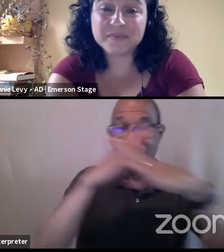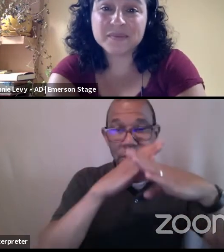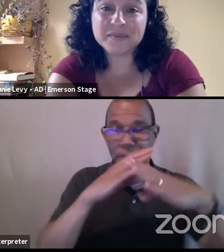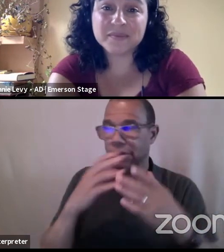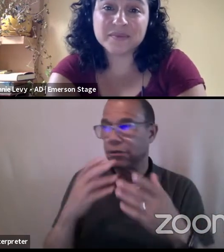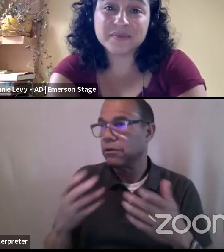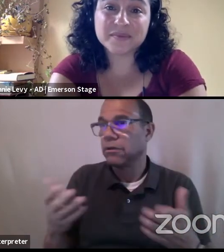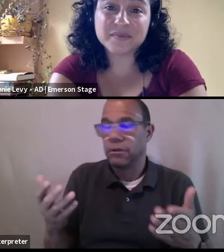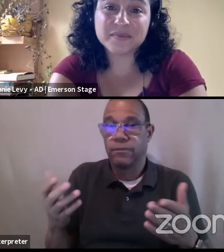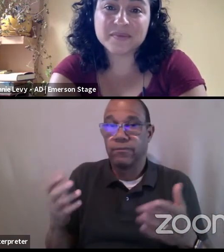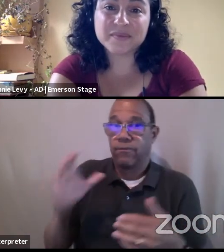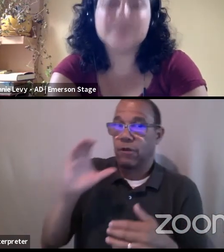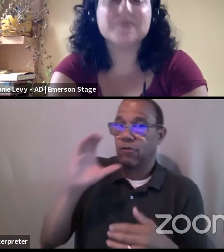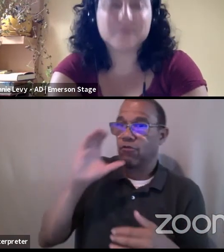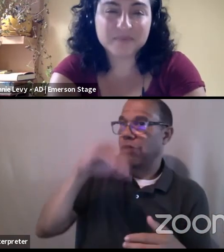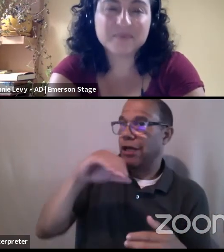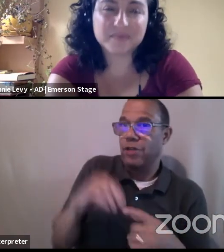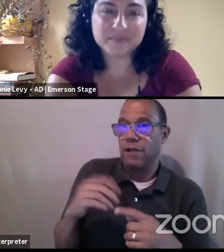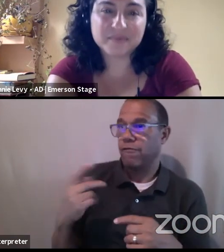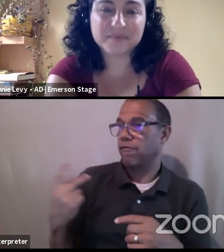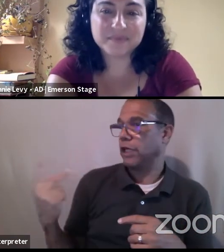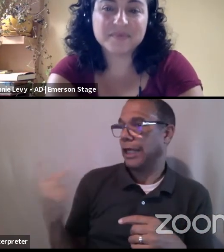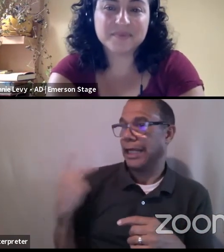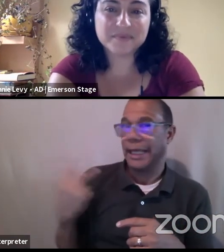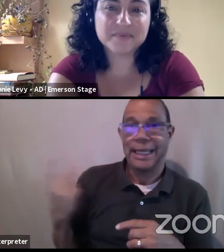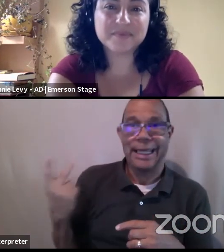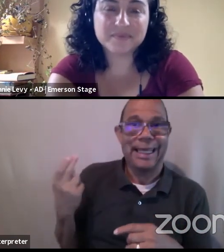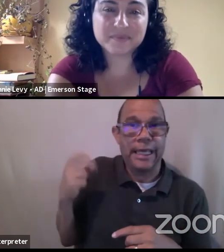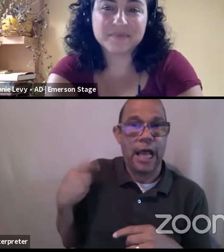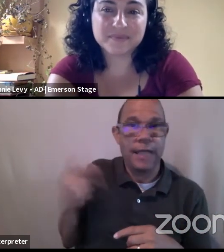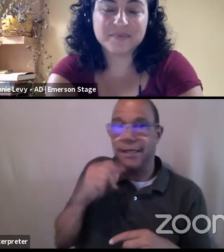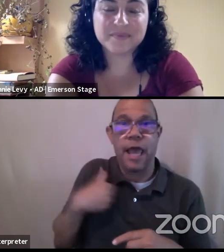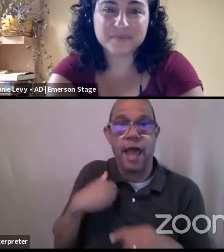for Chang and I not to have barriers. Like it's impossible. So,